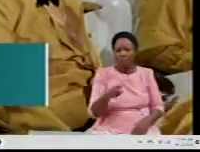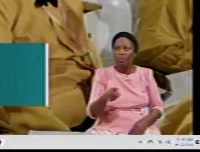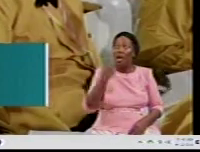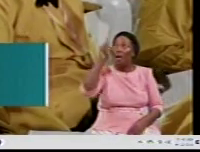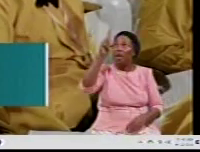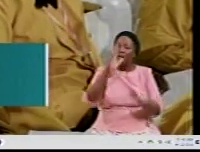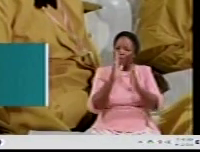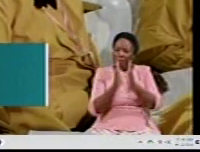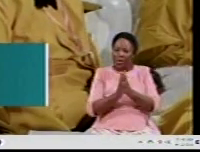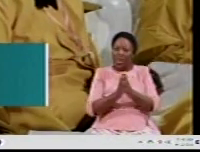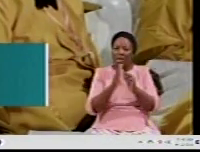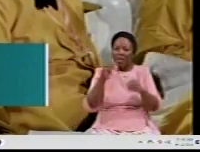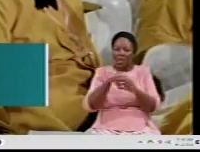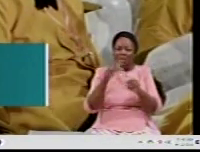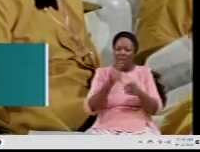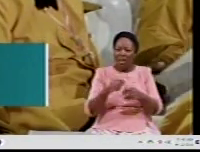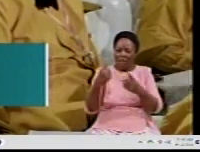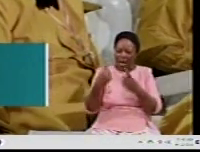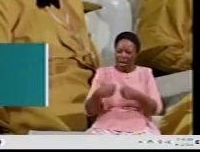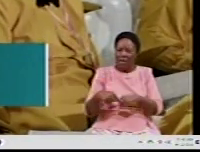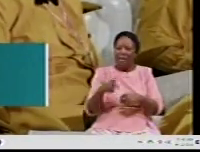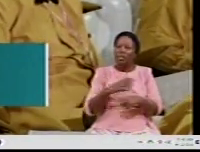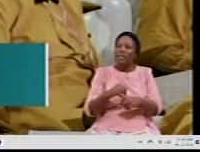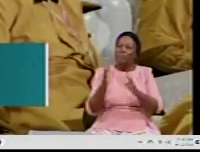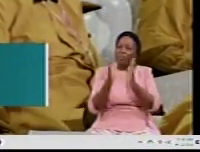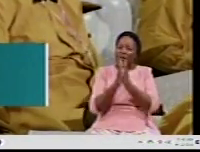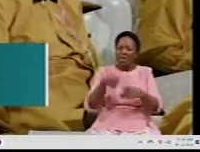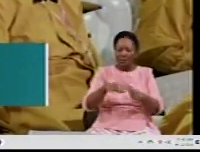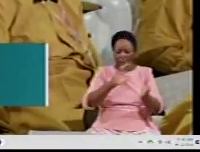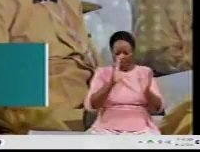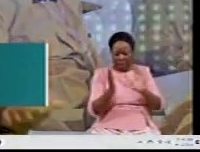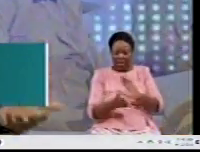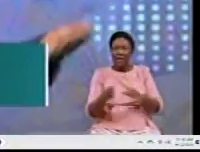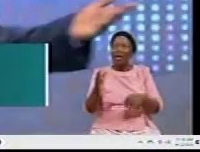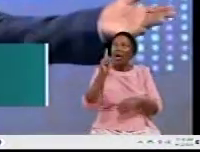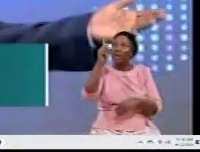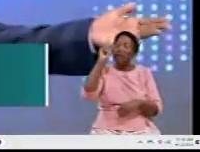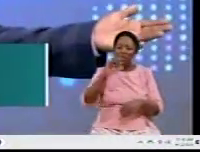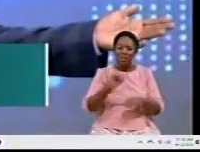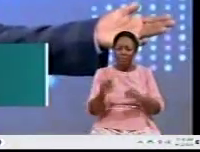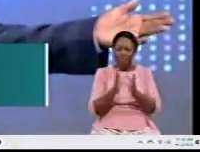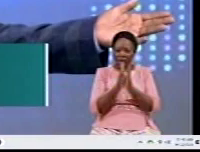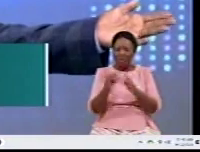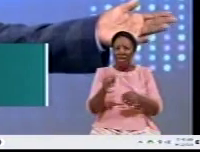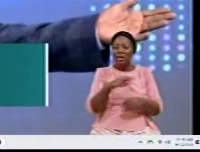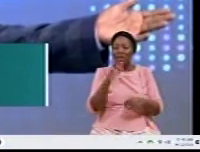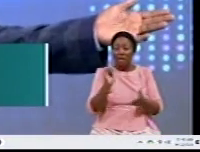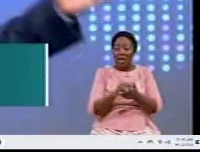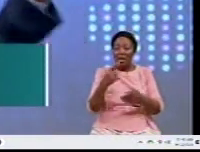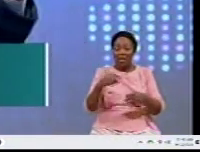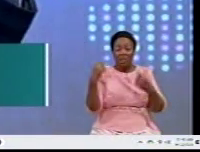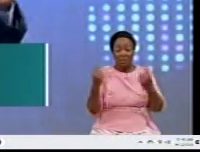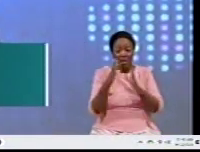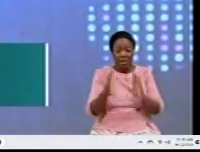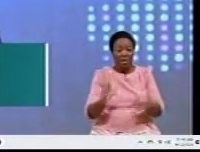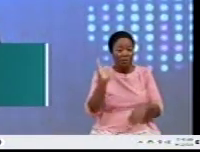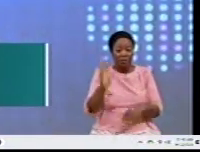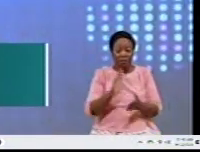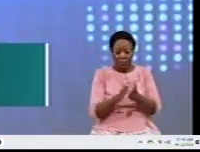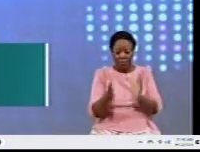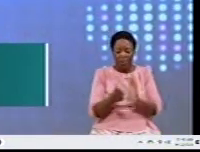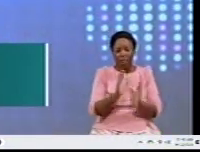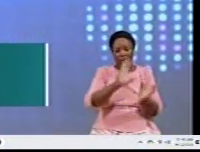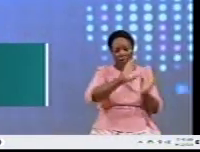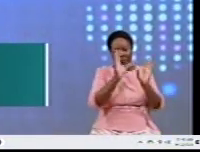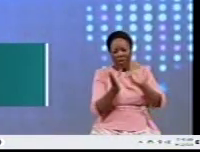in the past, he's praying in the present, and he's praying that the sinner will be converted to